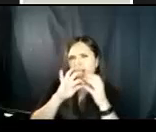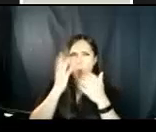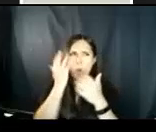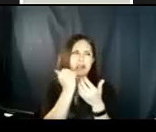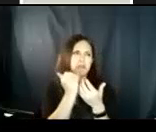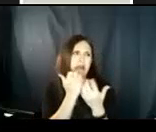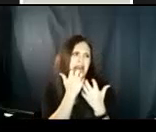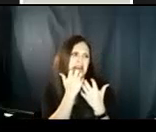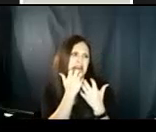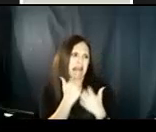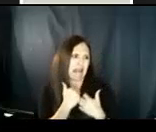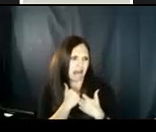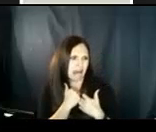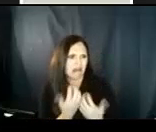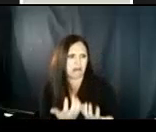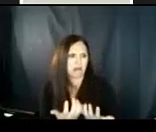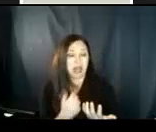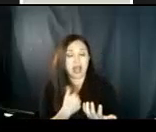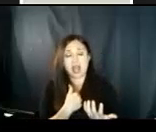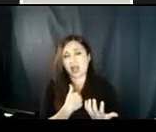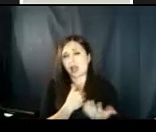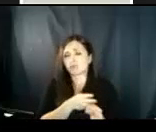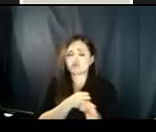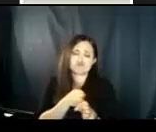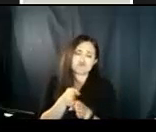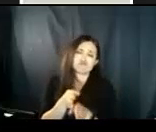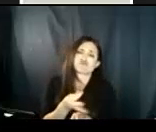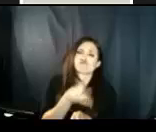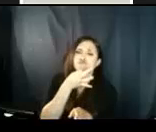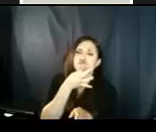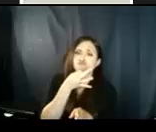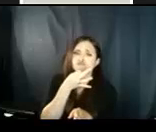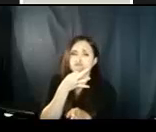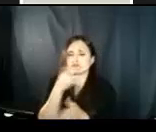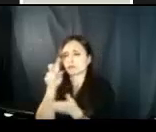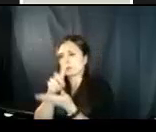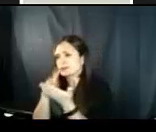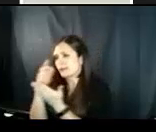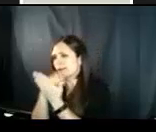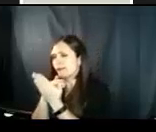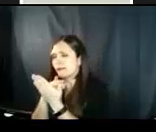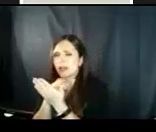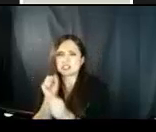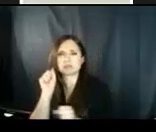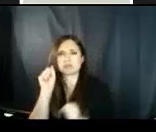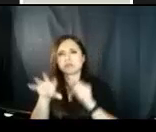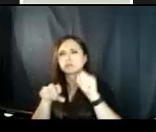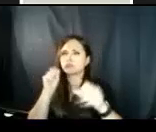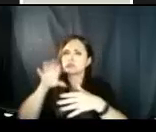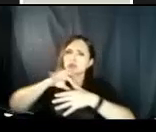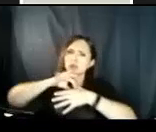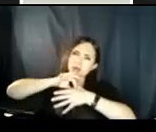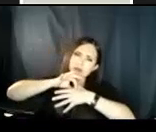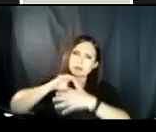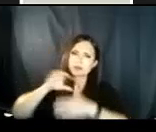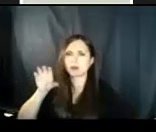I not just, I'm a subject matter expert or someone who designs a lesson, I can put just content on a page and the students can